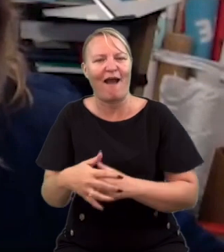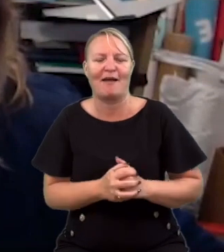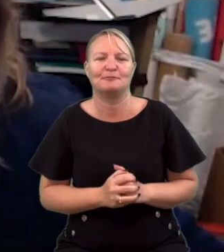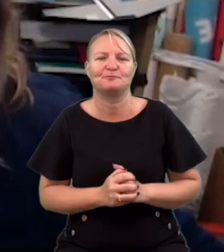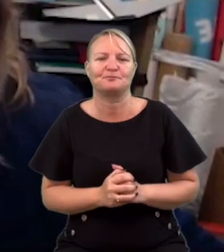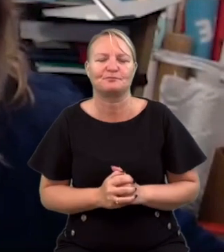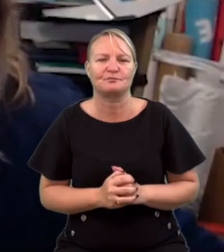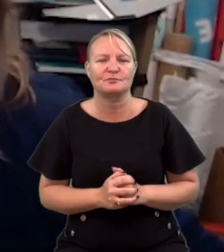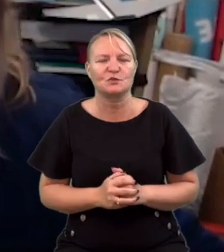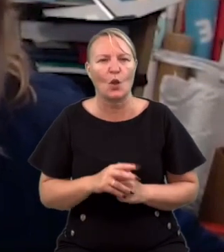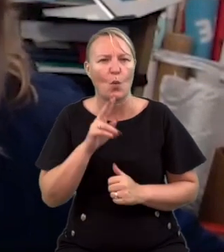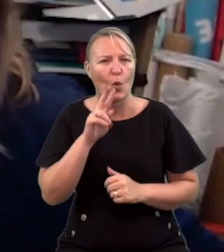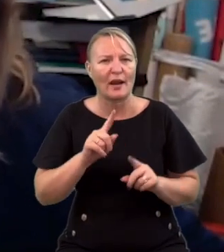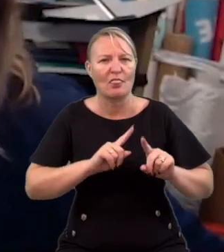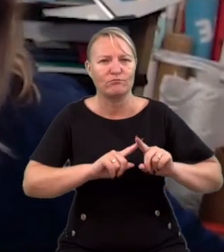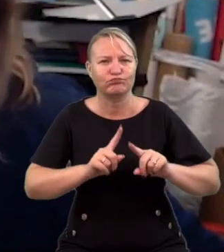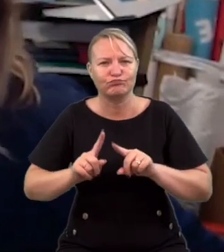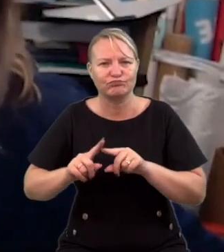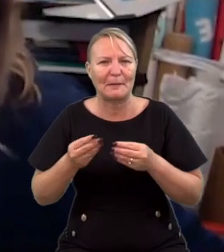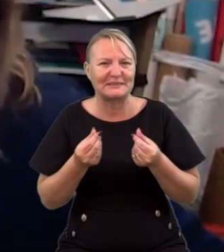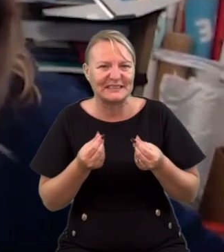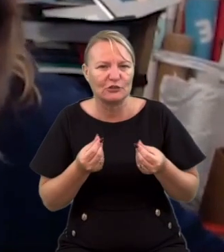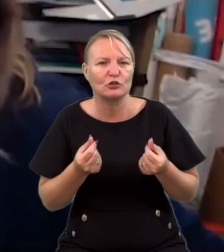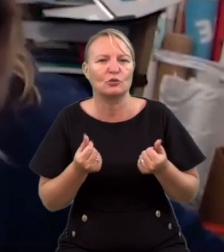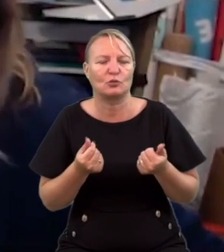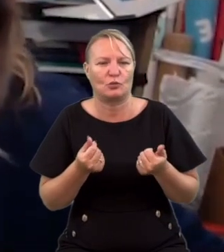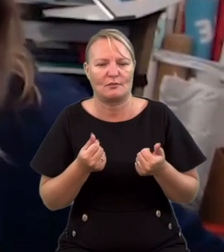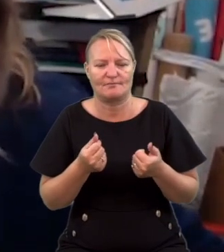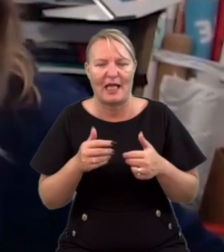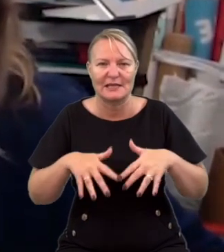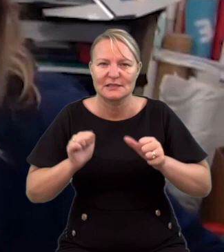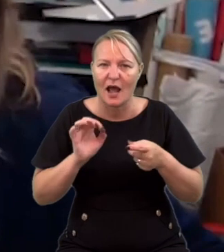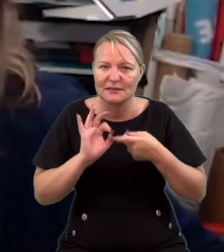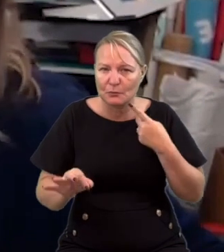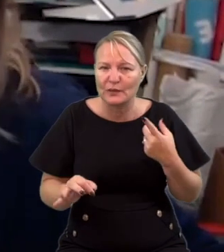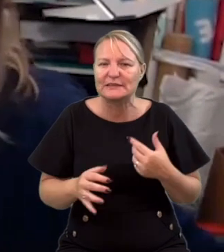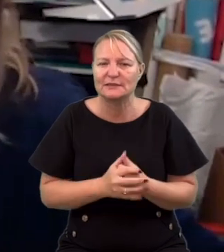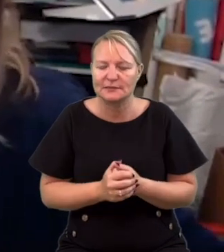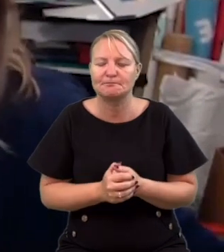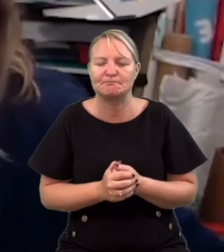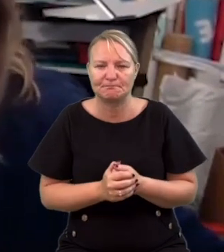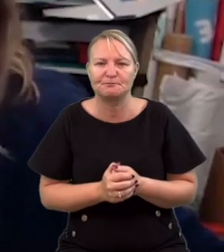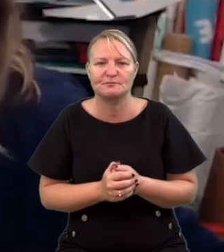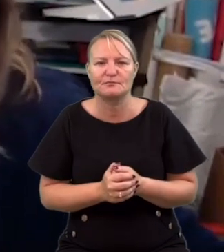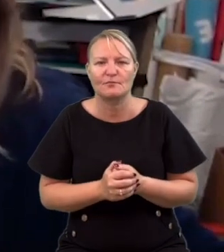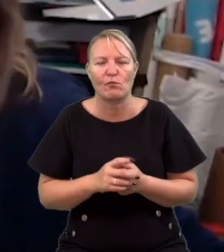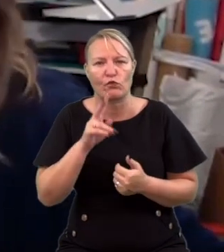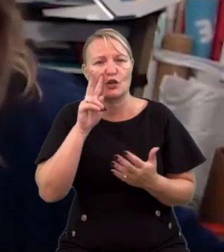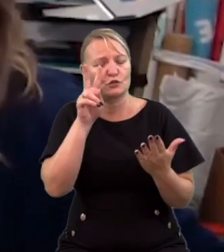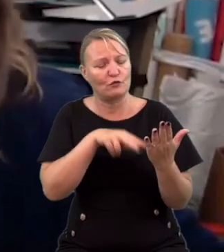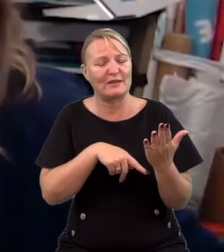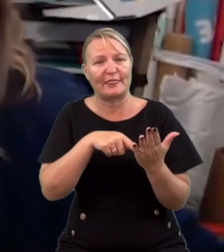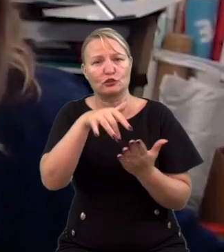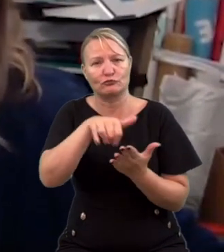also looking very much at the materials that we could possibly use as a starting point. And the centre, if you read